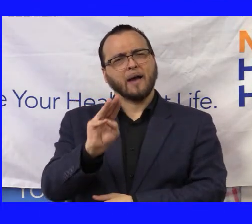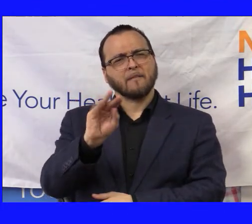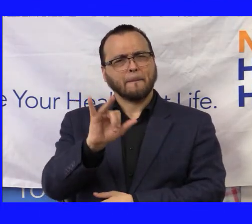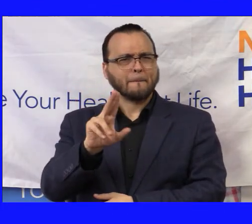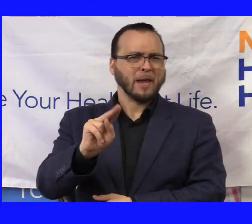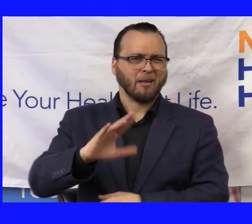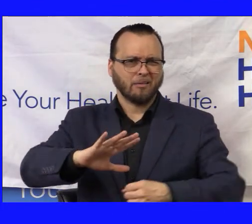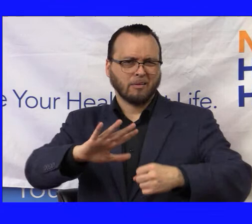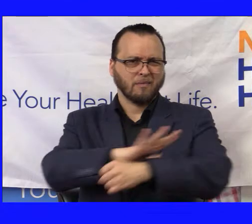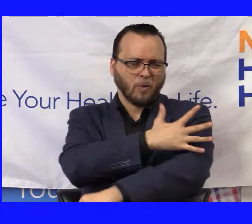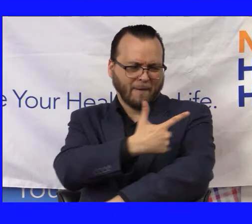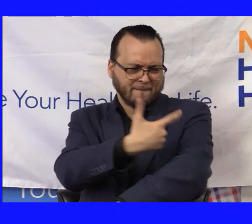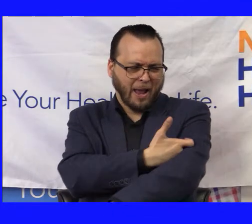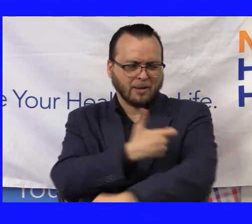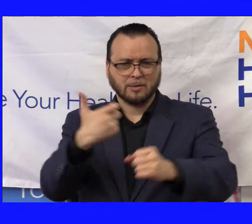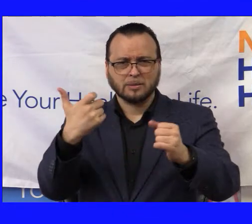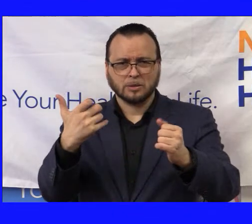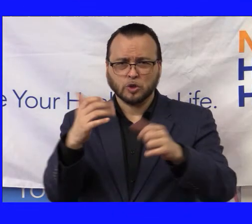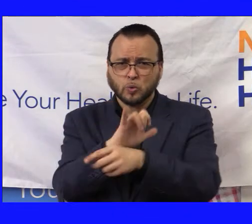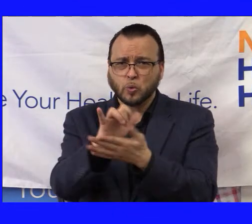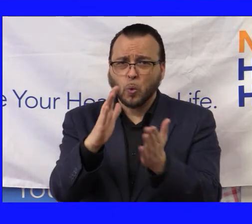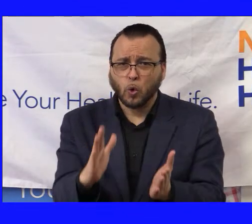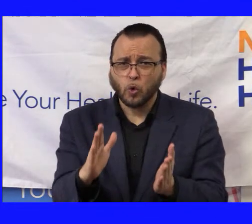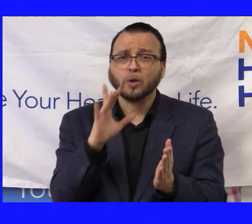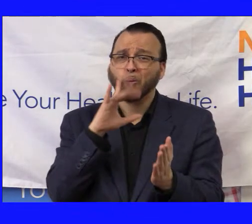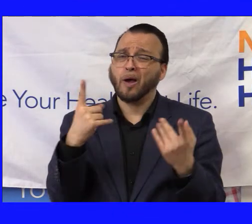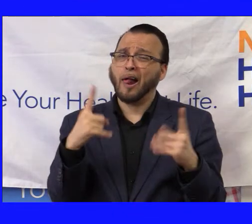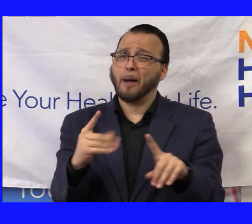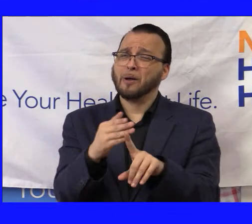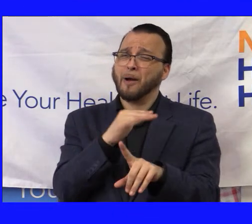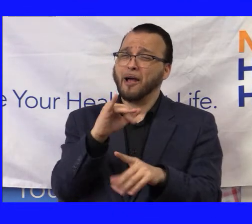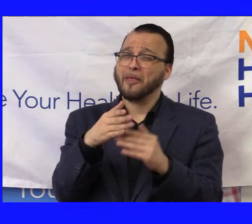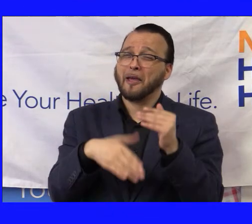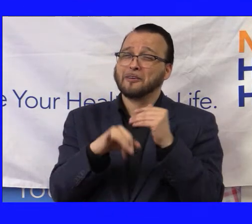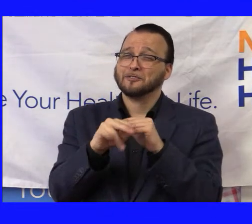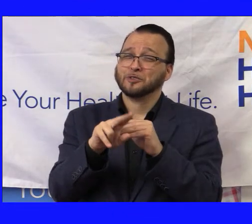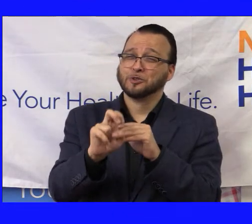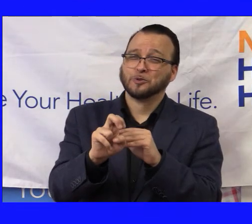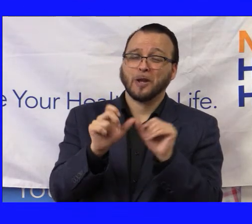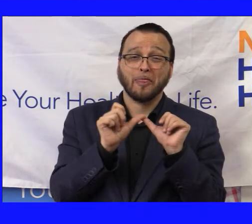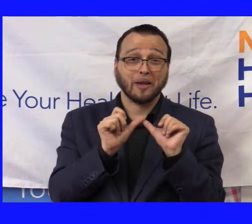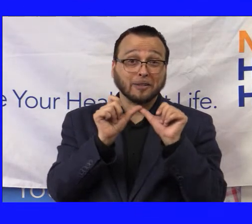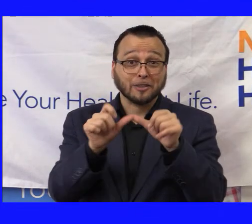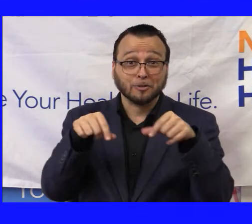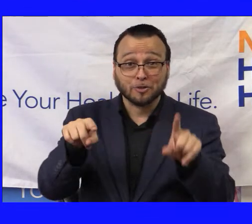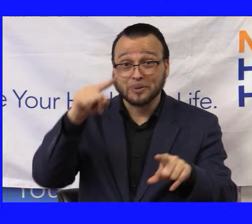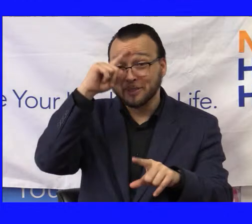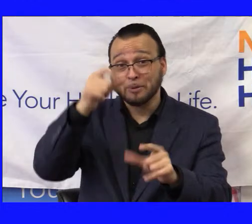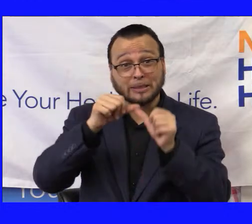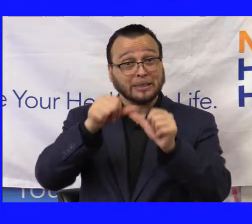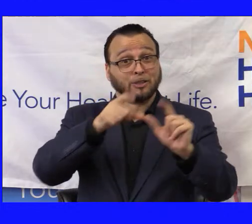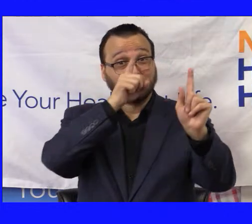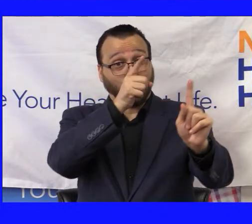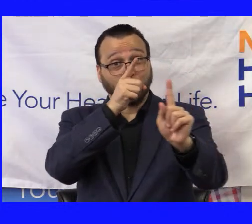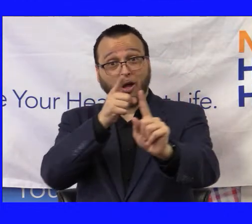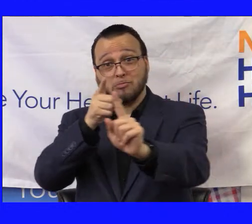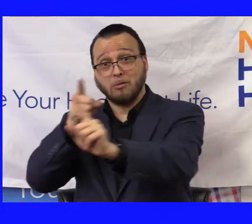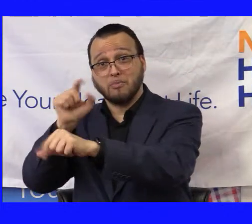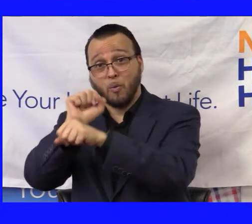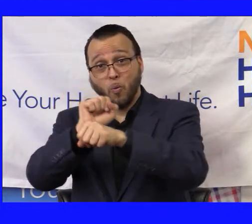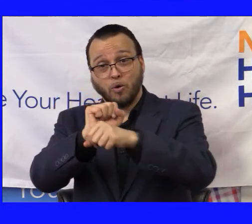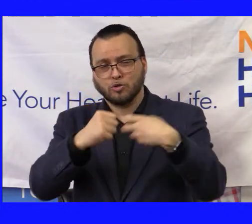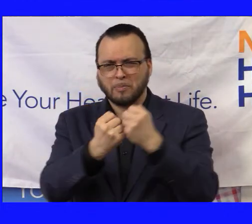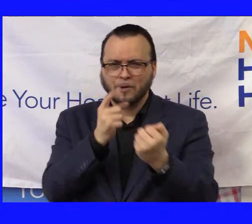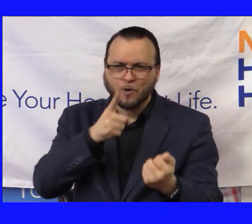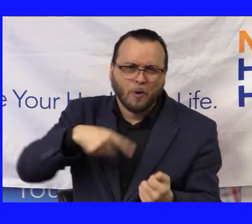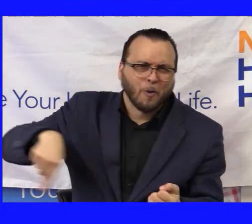New Yorkers, which we will achieve by the end of June, and then over the summer to continue to have targeted efforts to make sure that we can get those most vulnerable New Yorkers